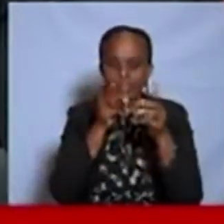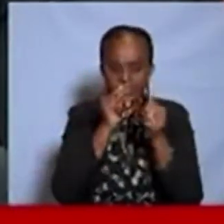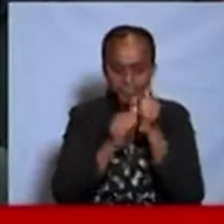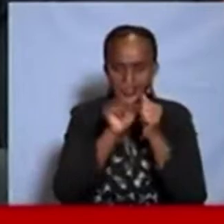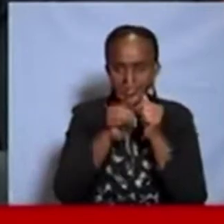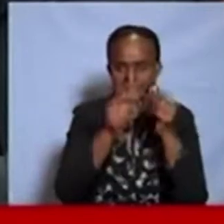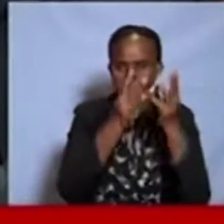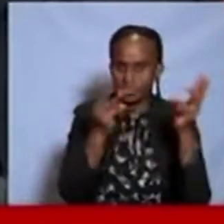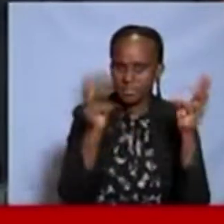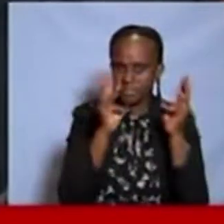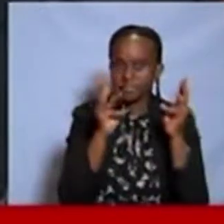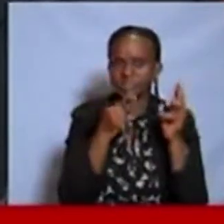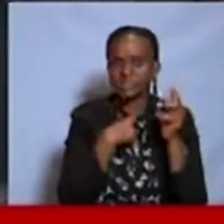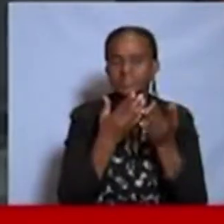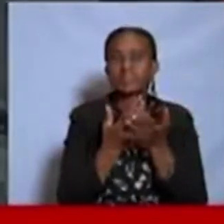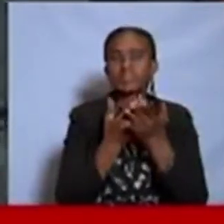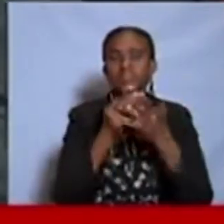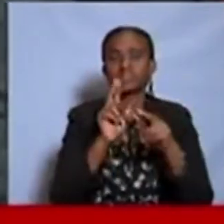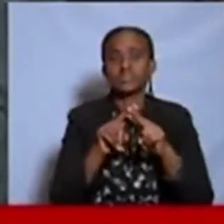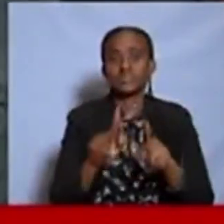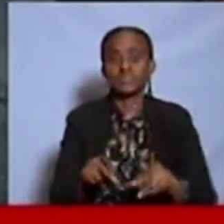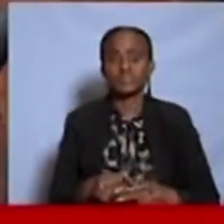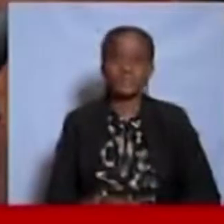be fenced. I submit, Chair.